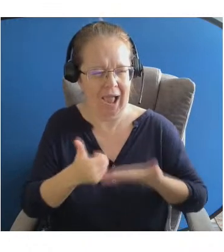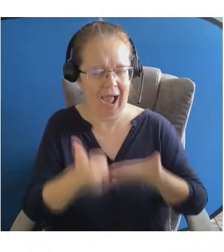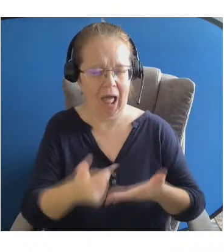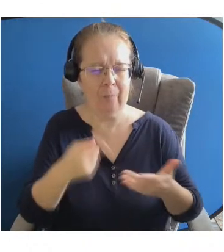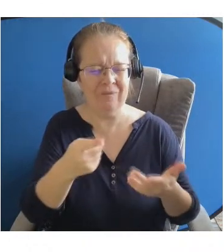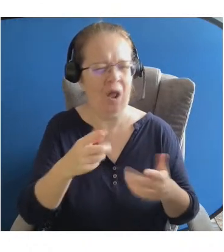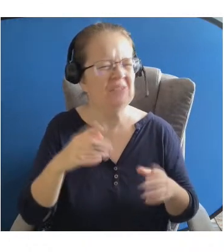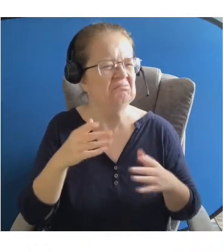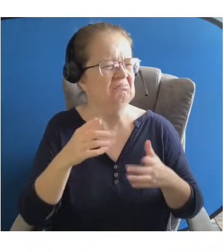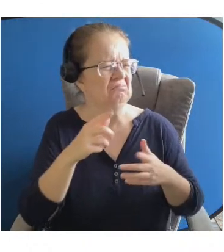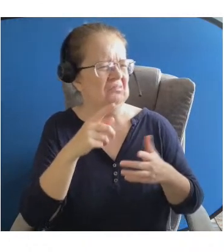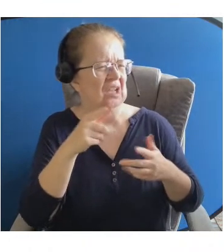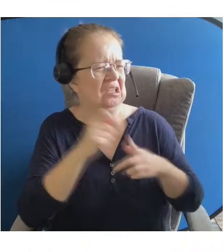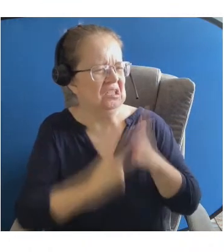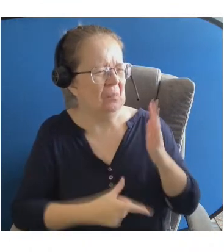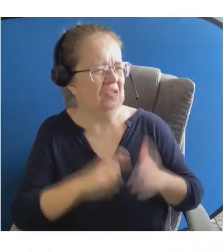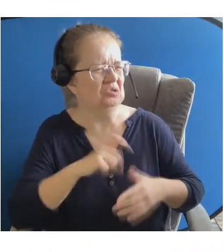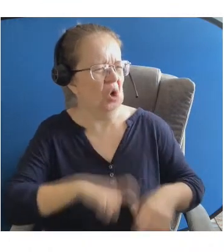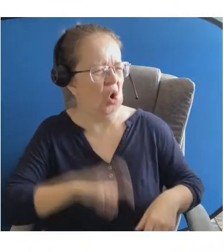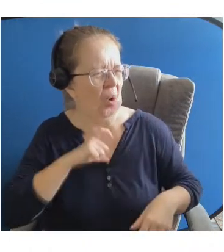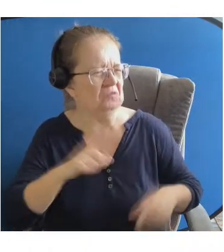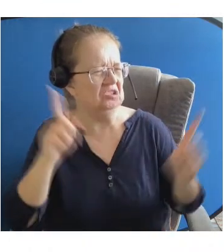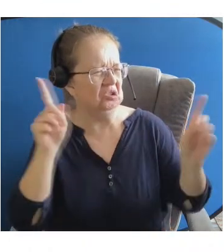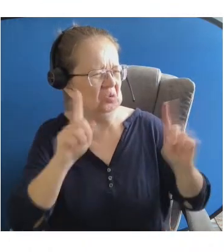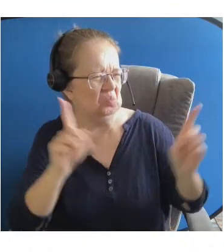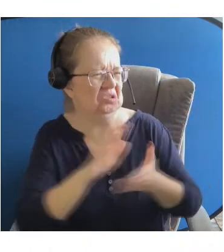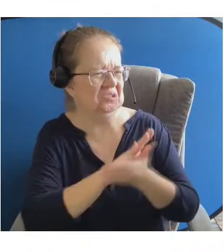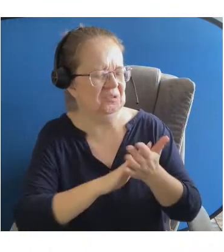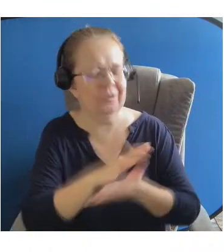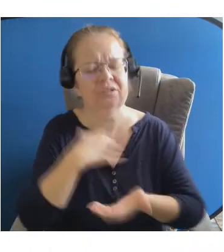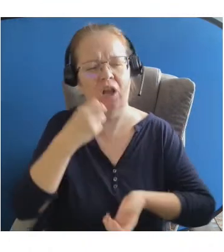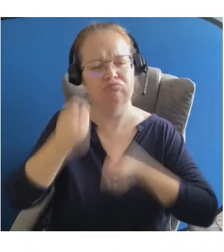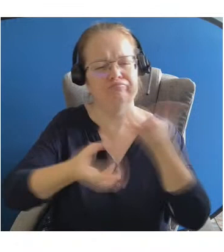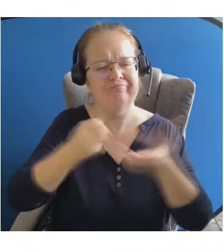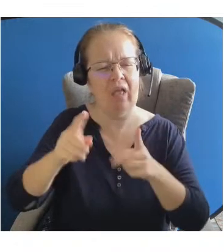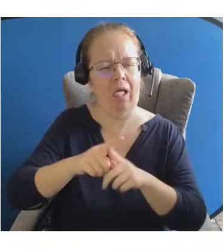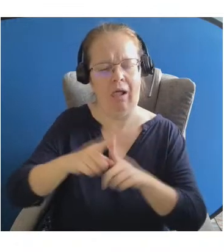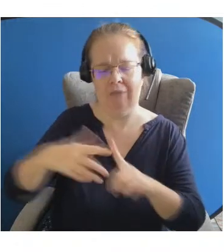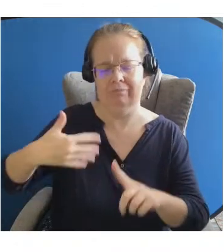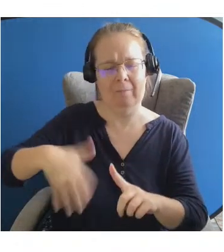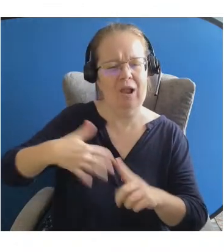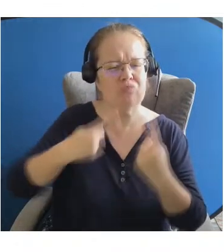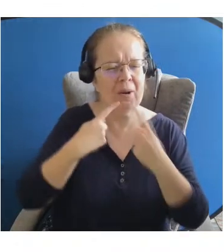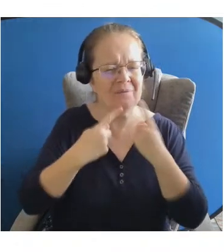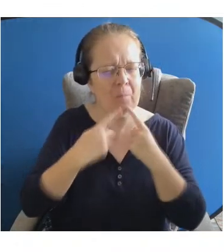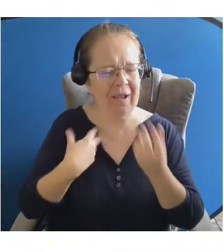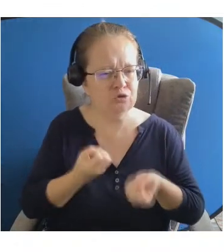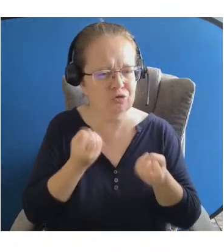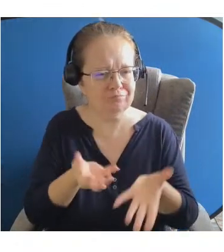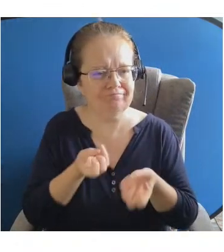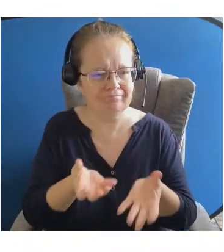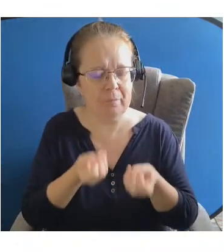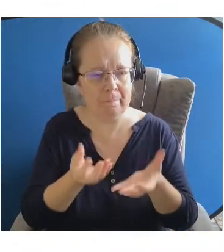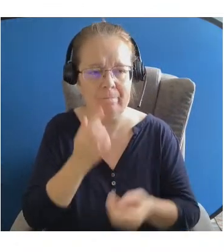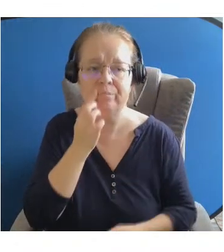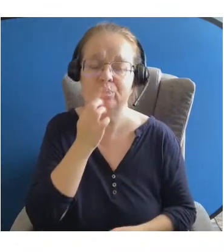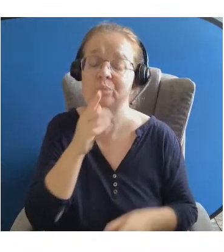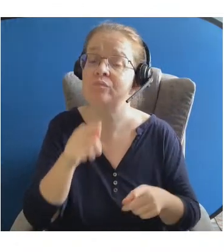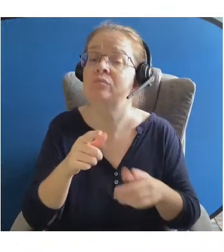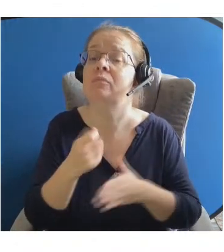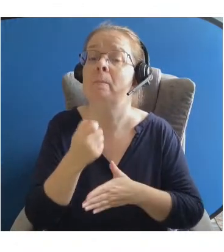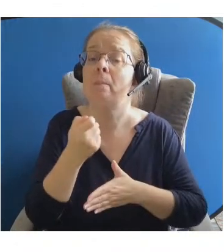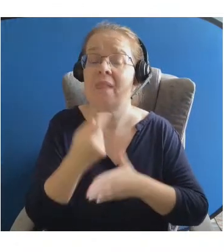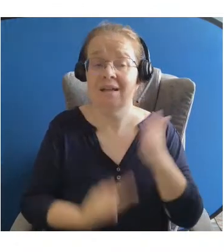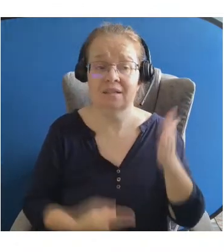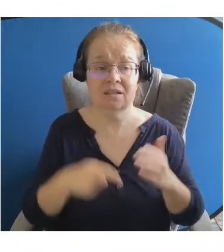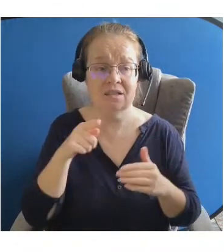background information about Disability Confident itself. So the Disability Confident Scheme was launched